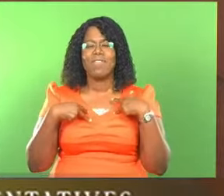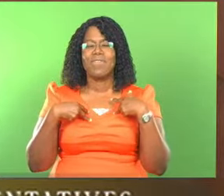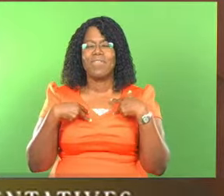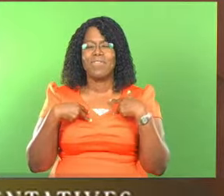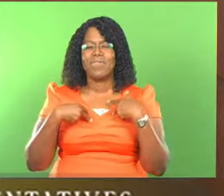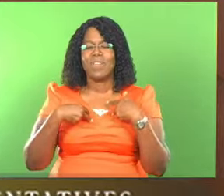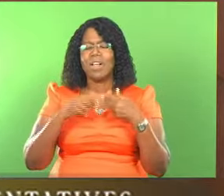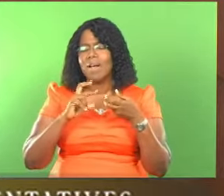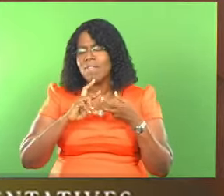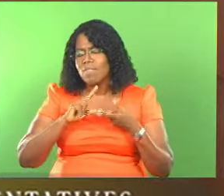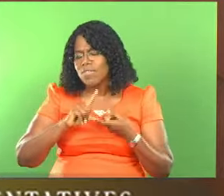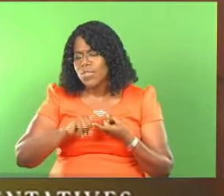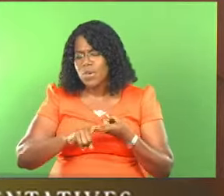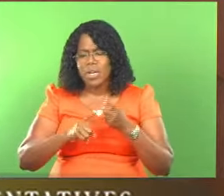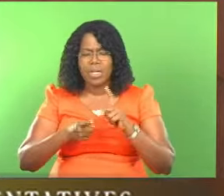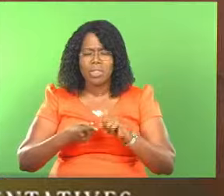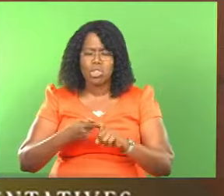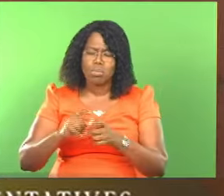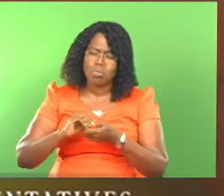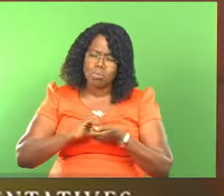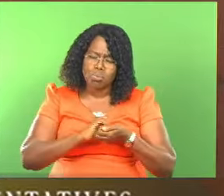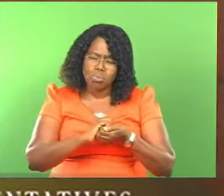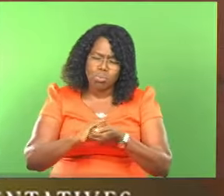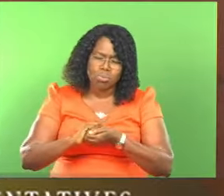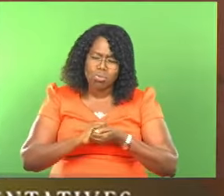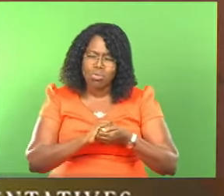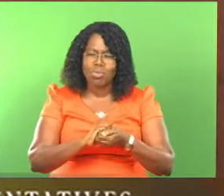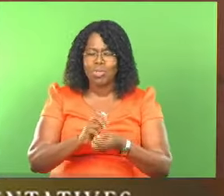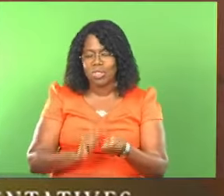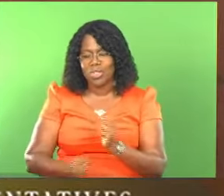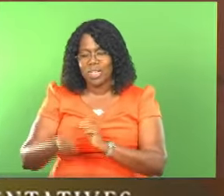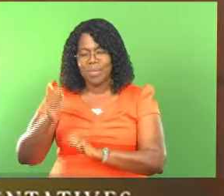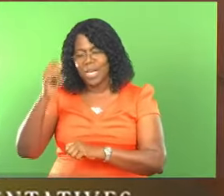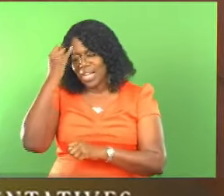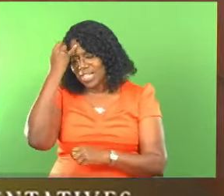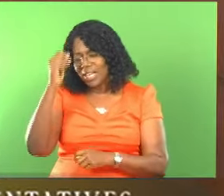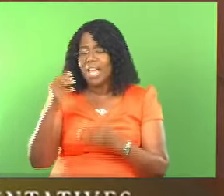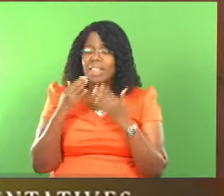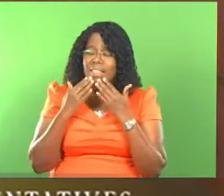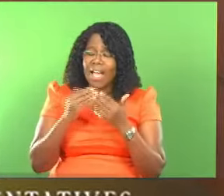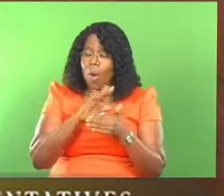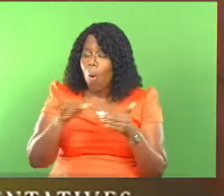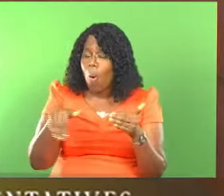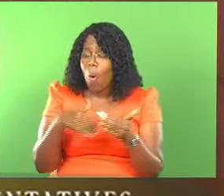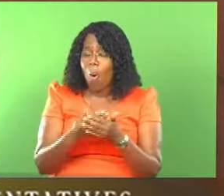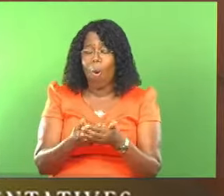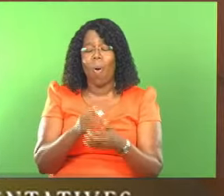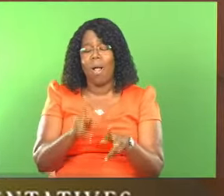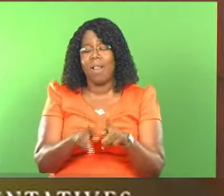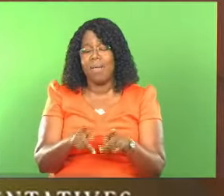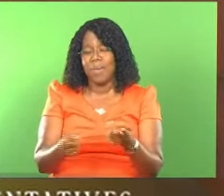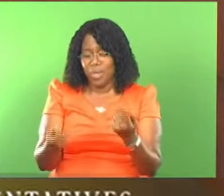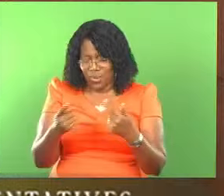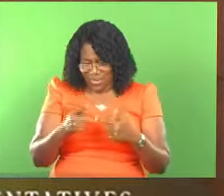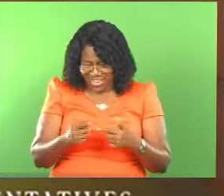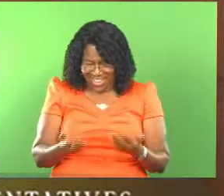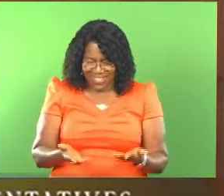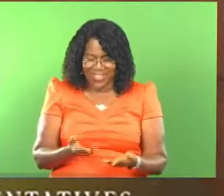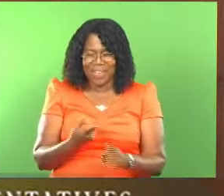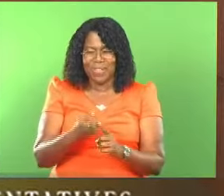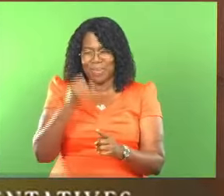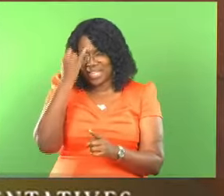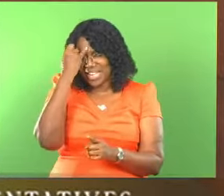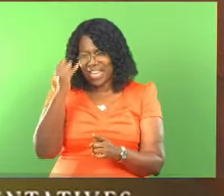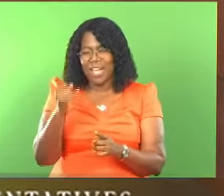sir, to thank all of you who have come to our shores. And we bid you to come again and to stay for longer.